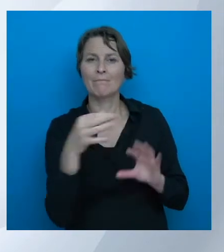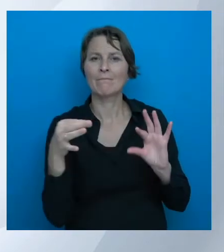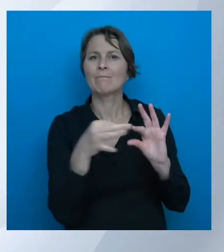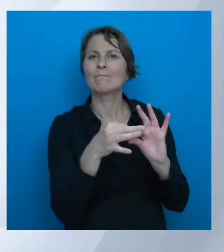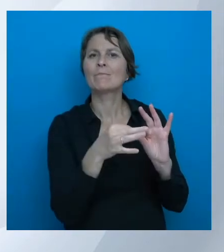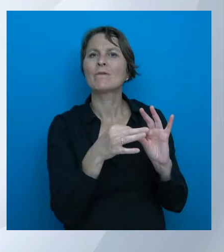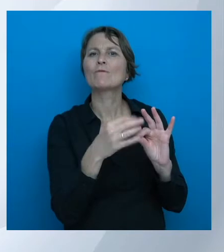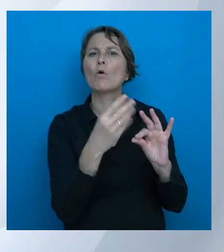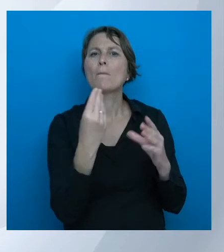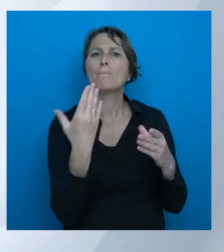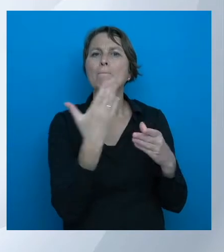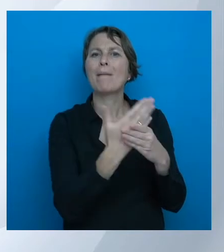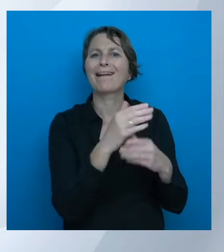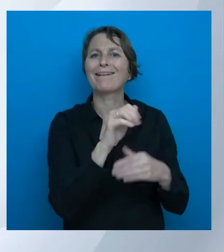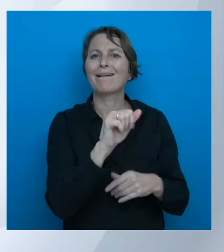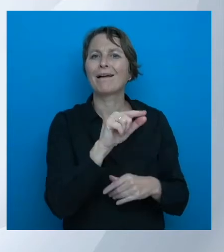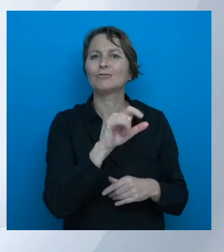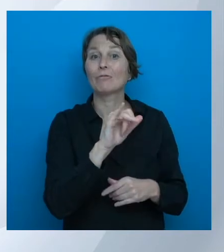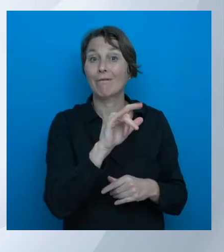So